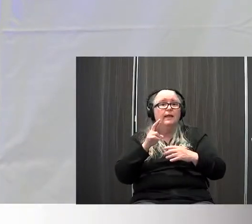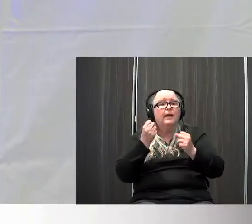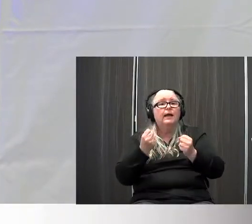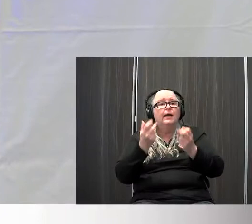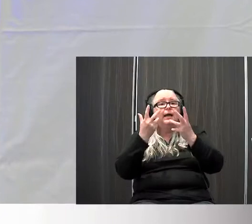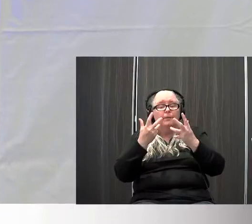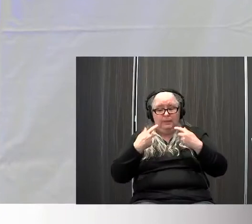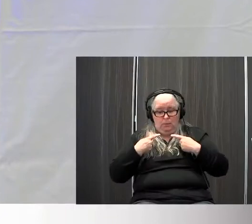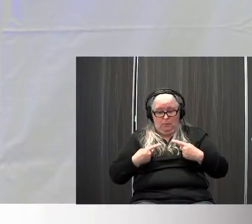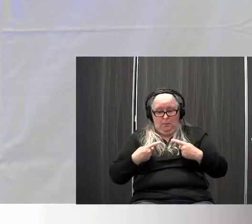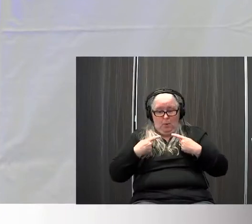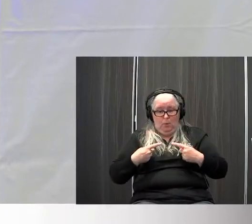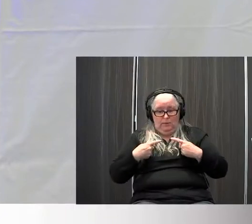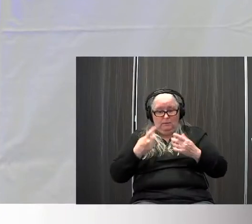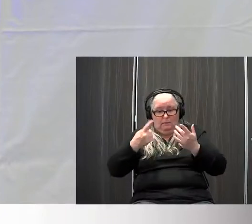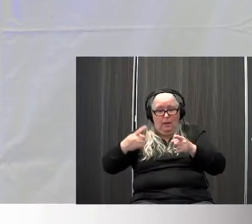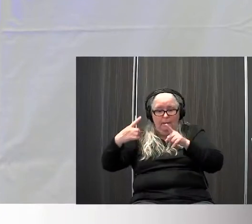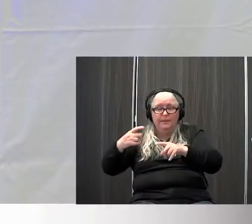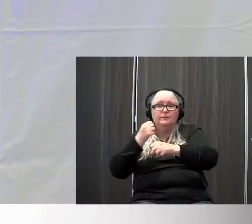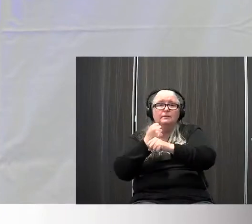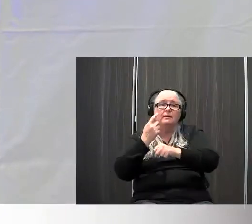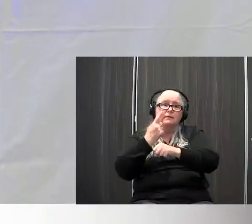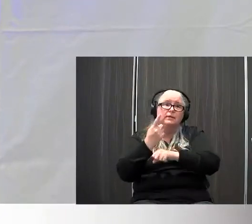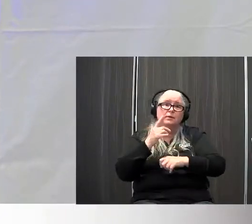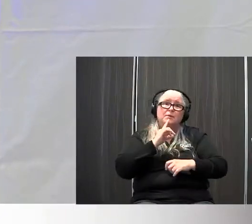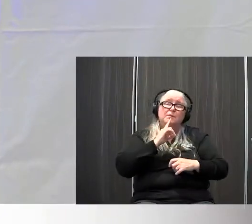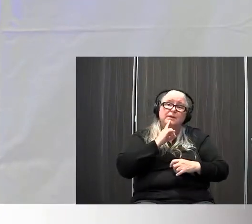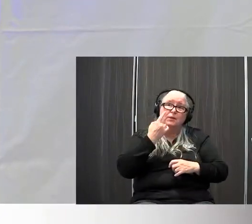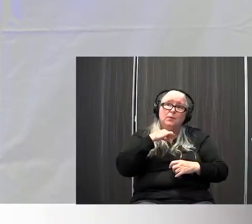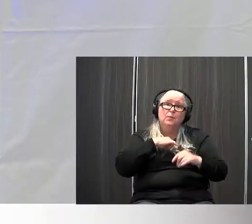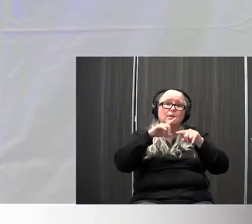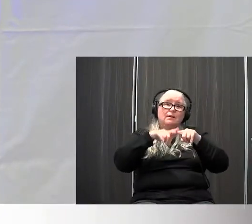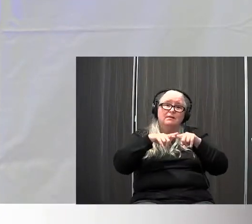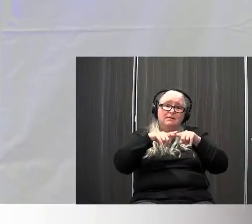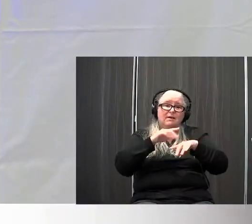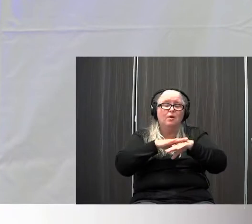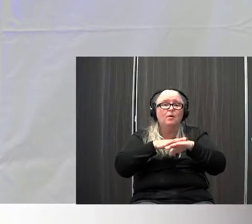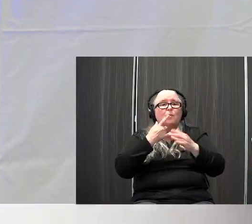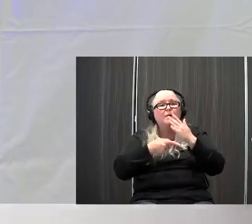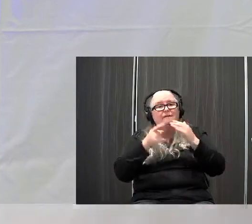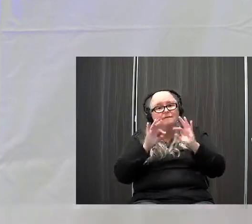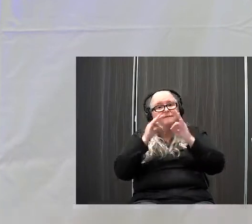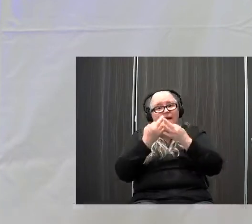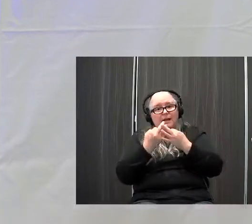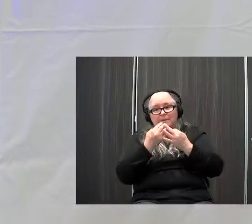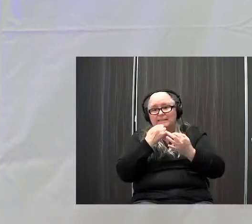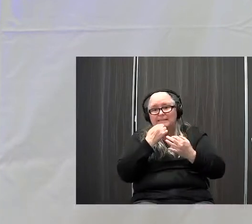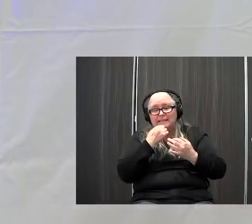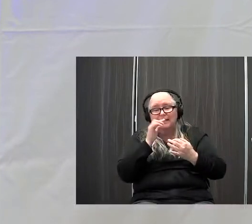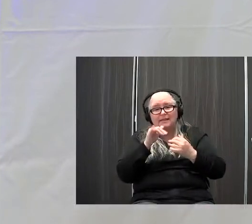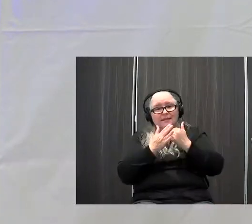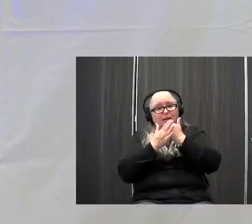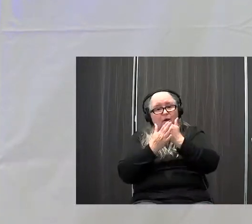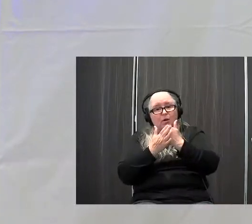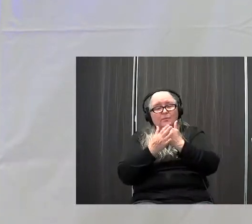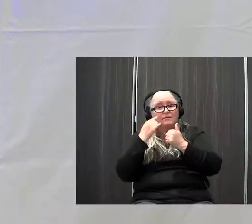many pneumonias a year. So really, we rely on what the families tell us. So it's very helpful for